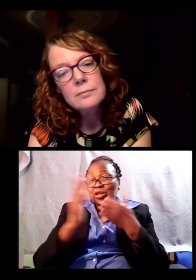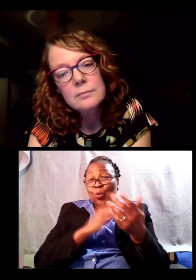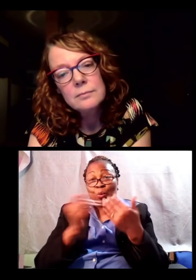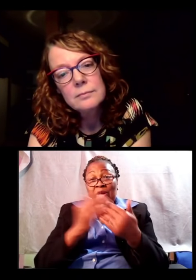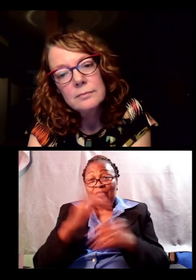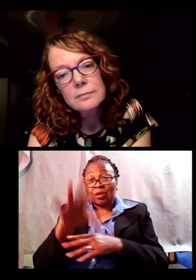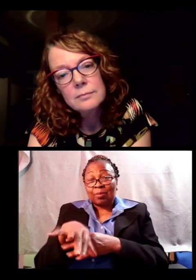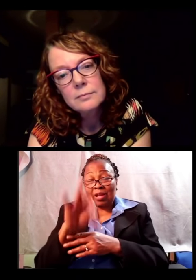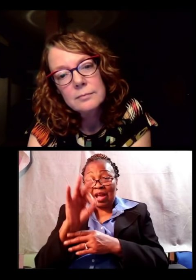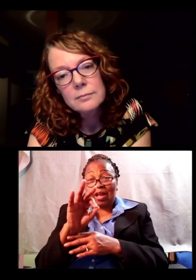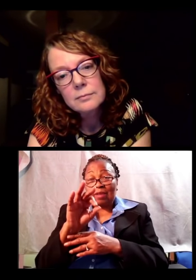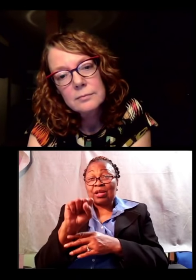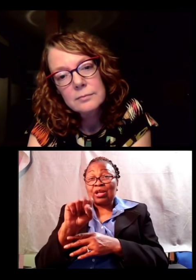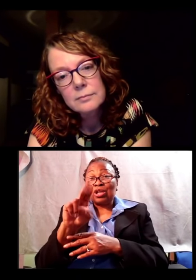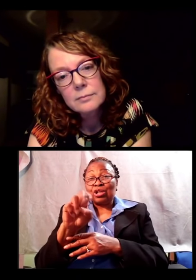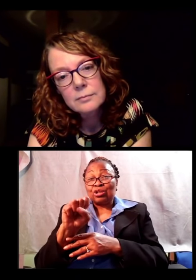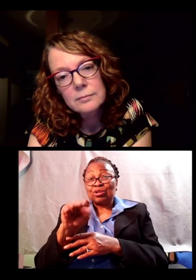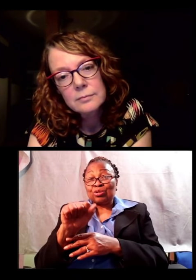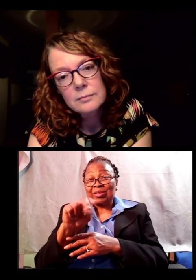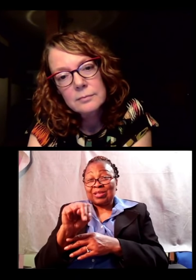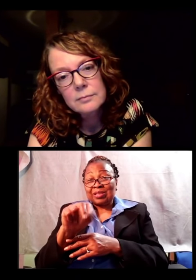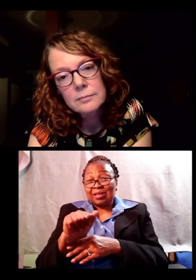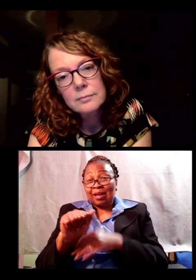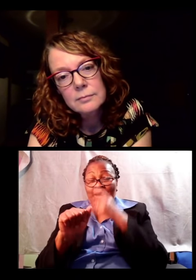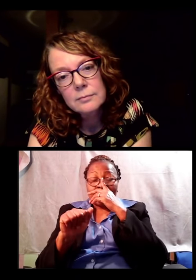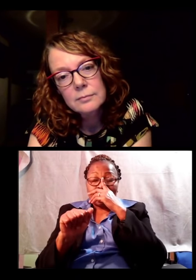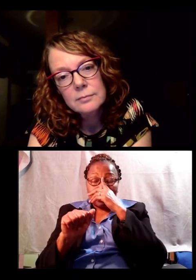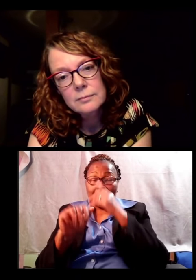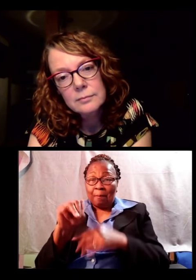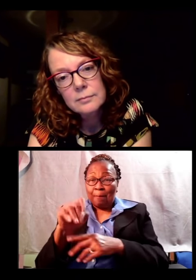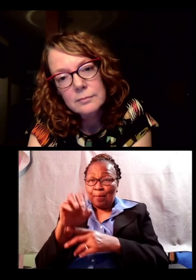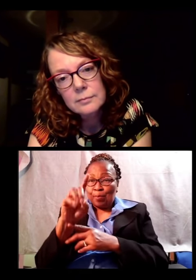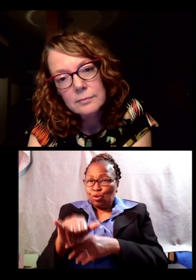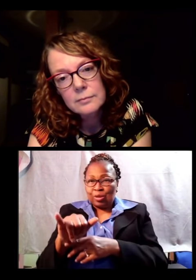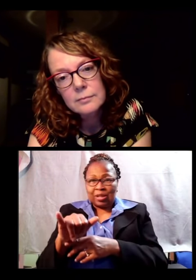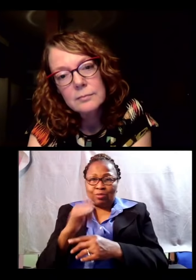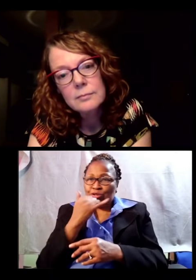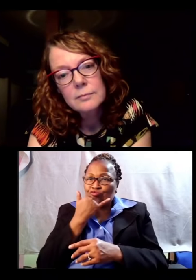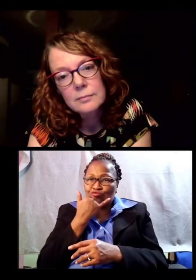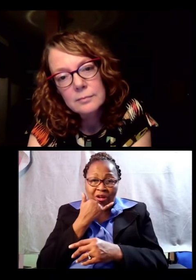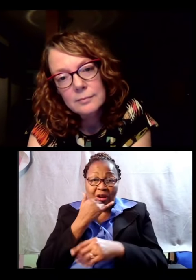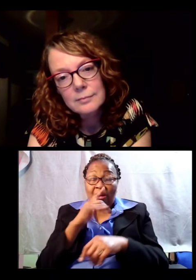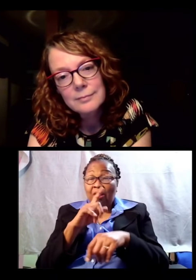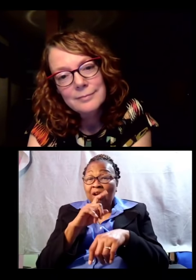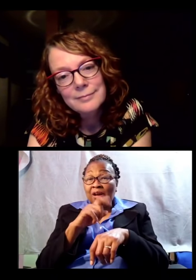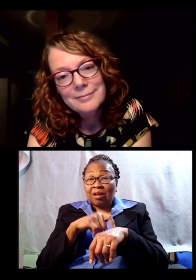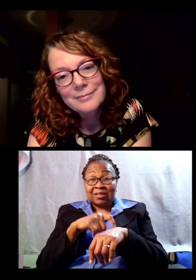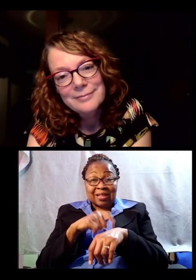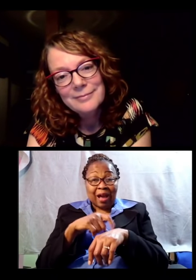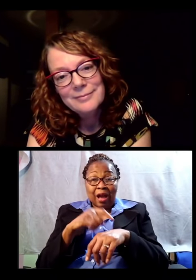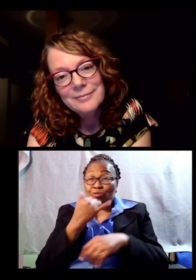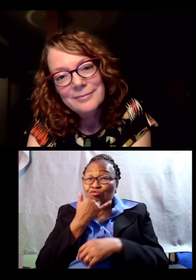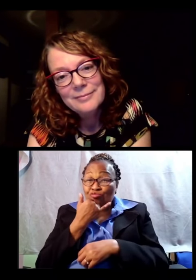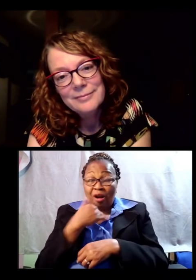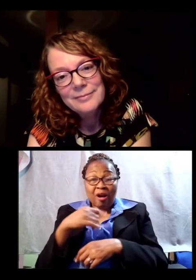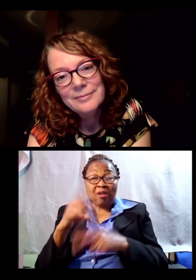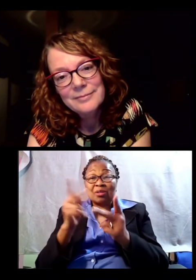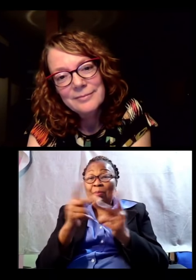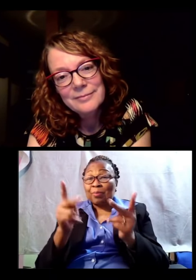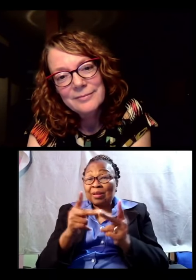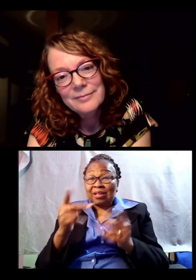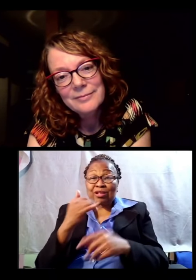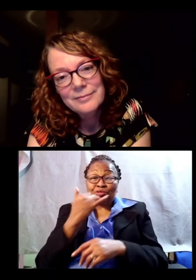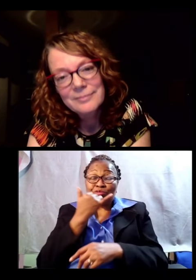Susanna Moody had got a lot of things wrong. She got the place wrong. She got the time wrong. She'd got what